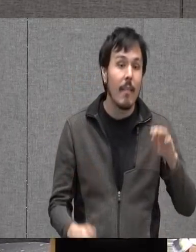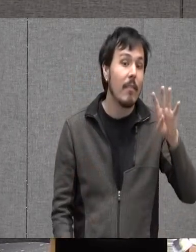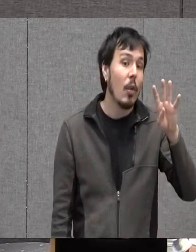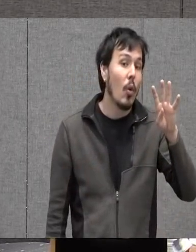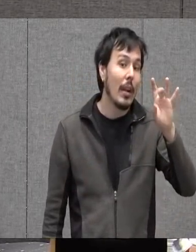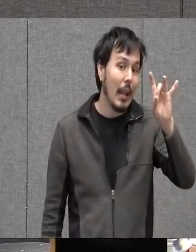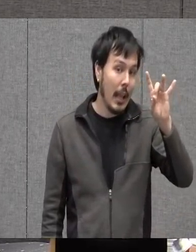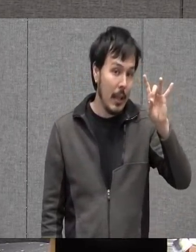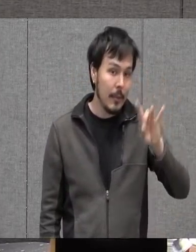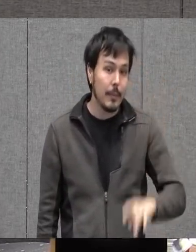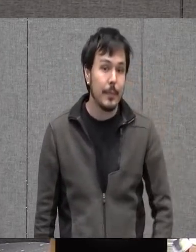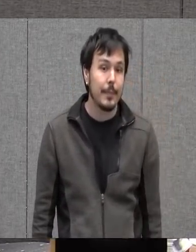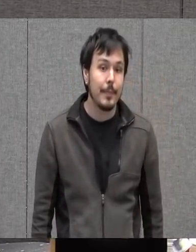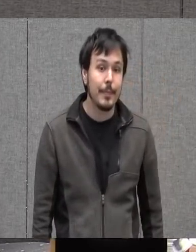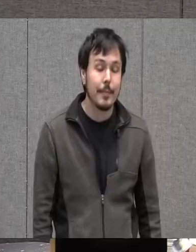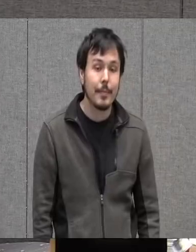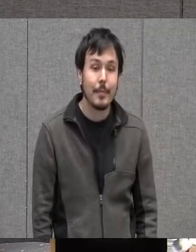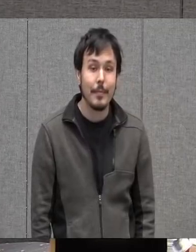48.